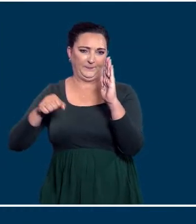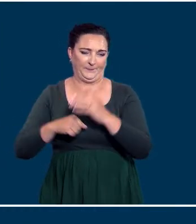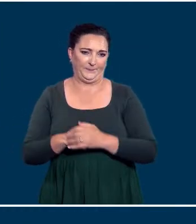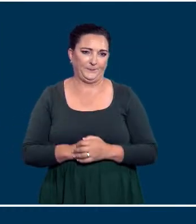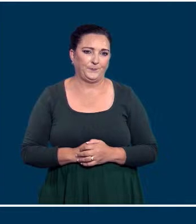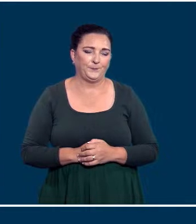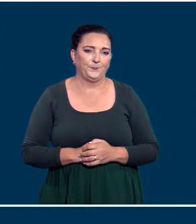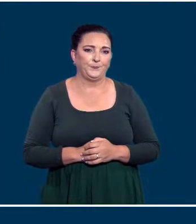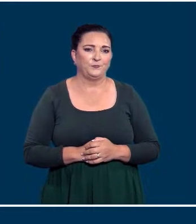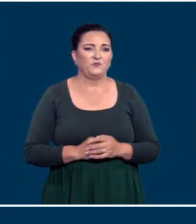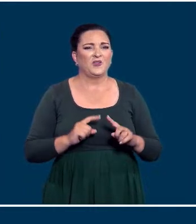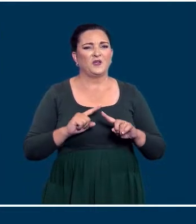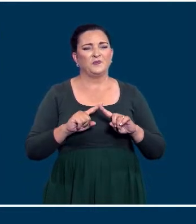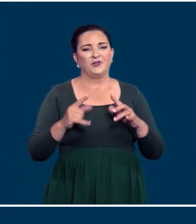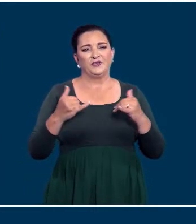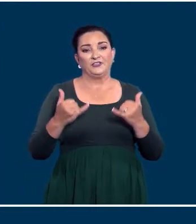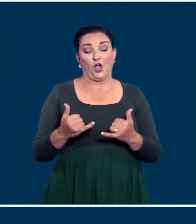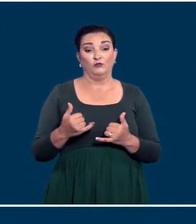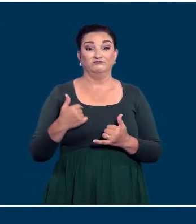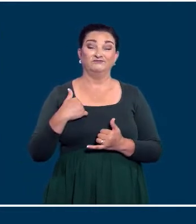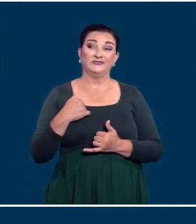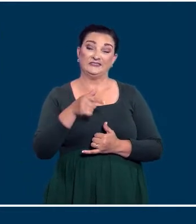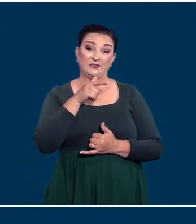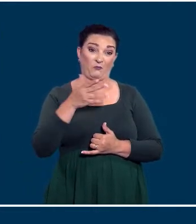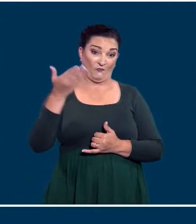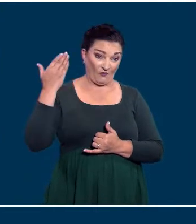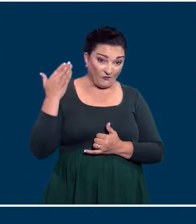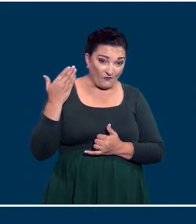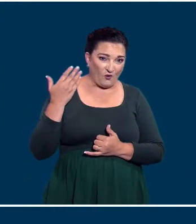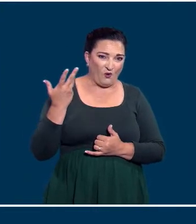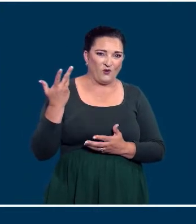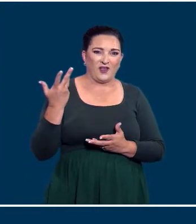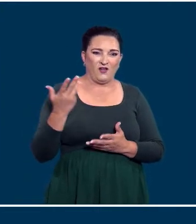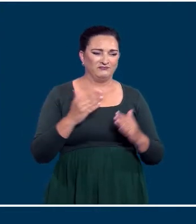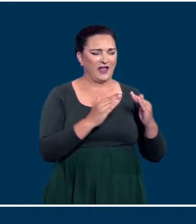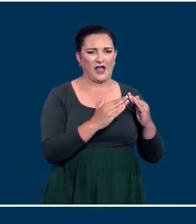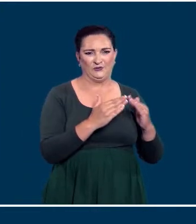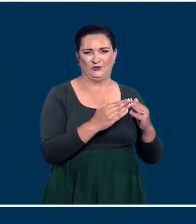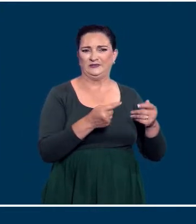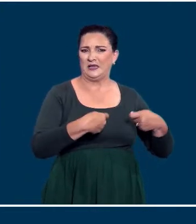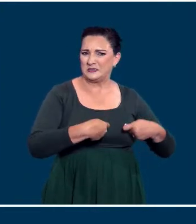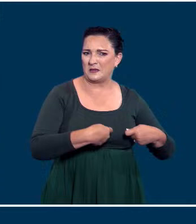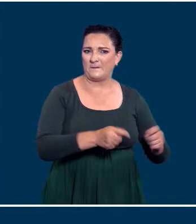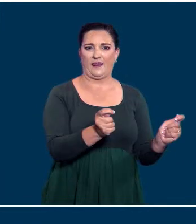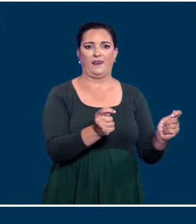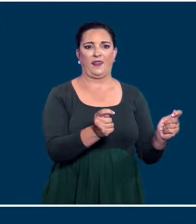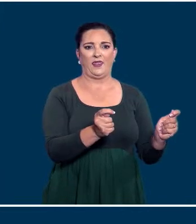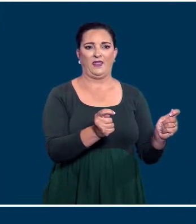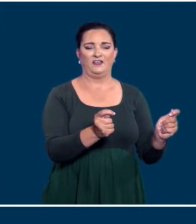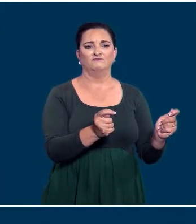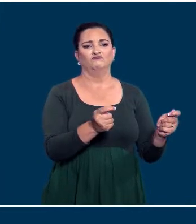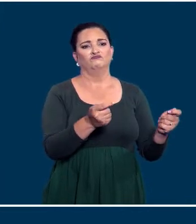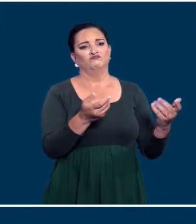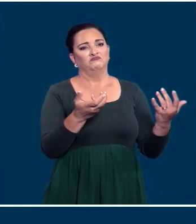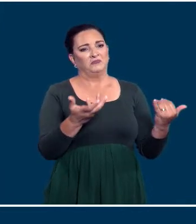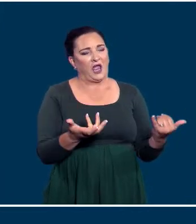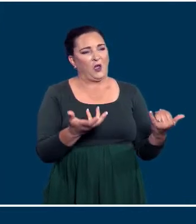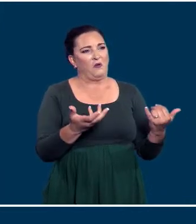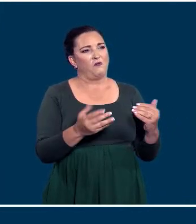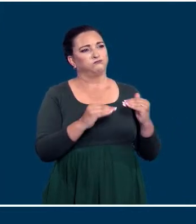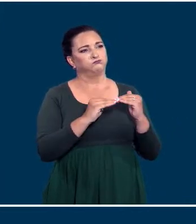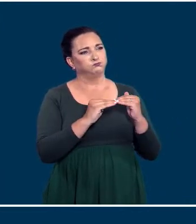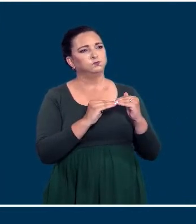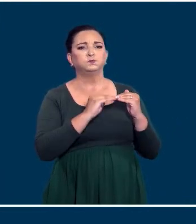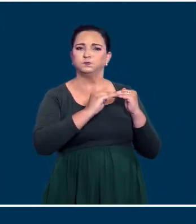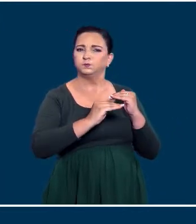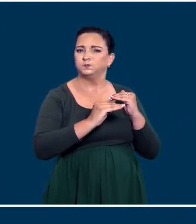Part of the story I referred to earlier is just simply that household spending growth is being sustained on improved